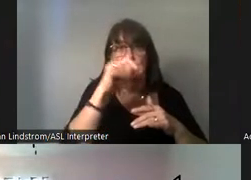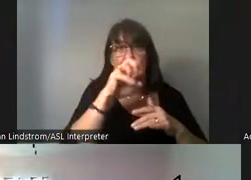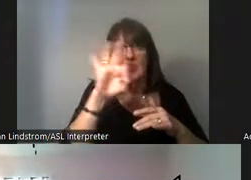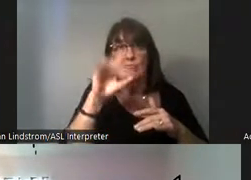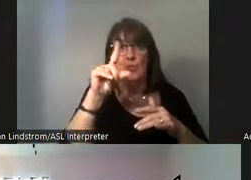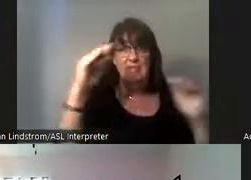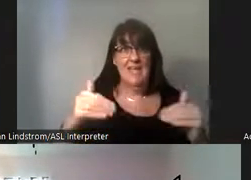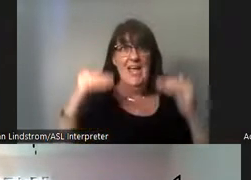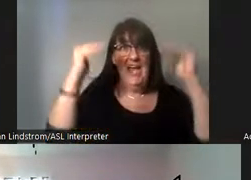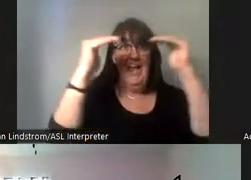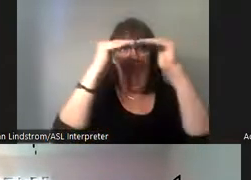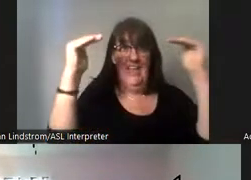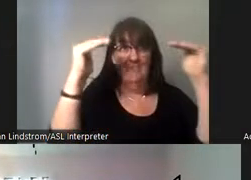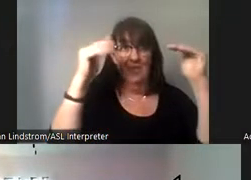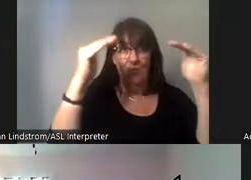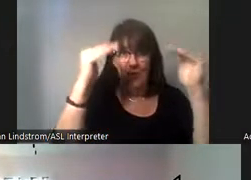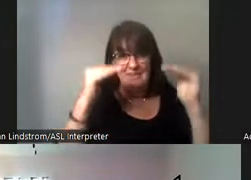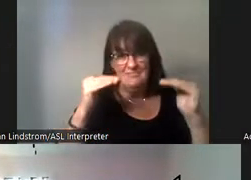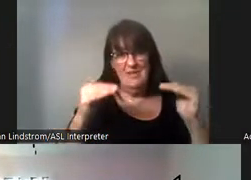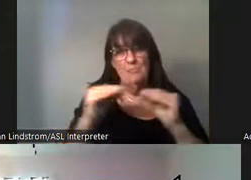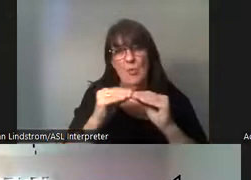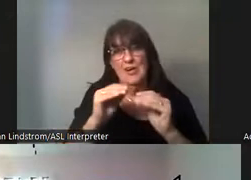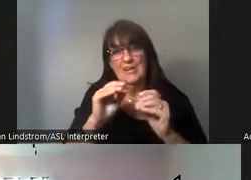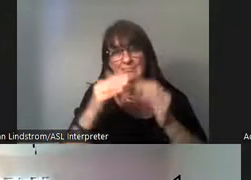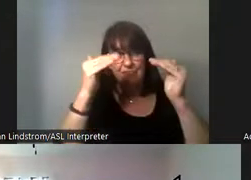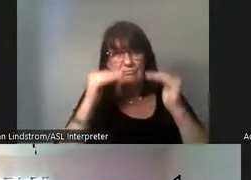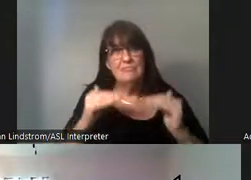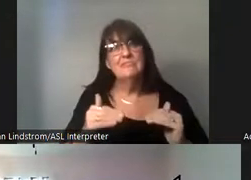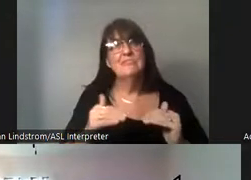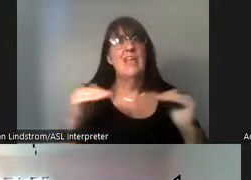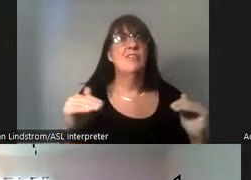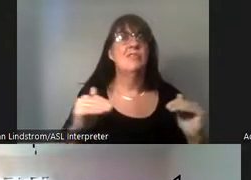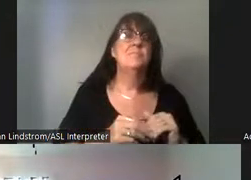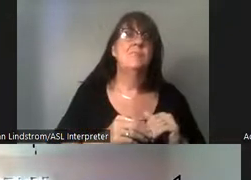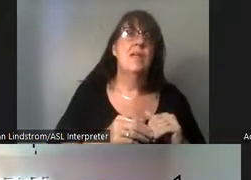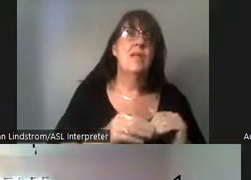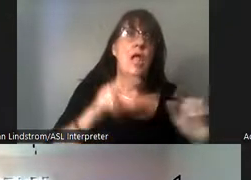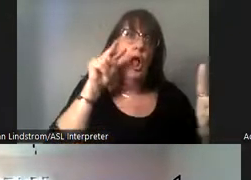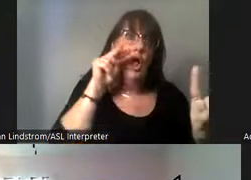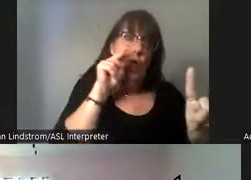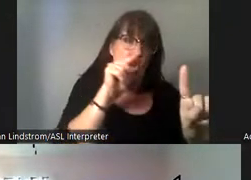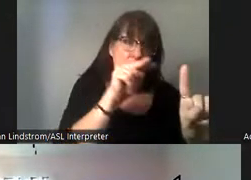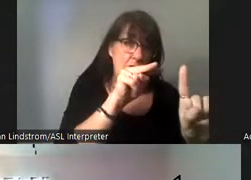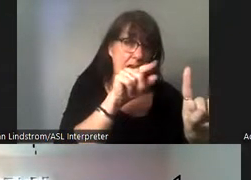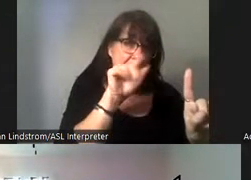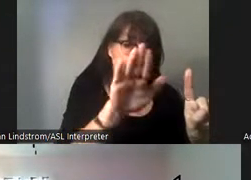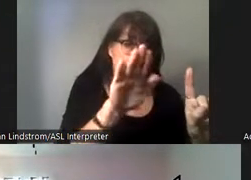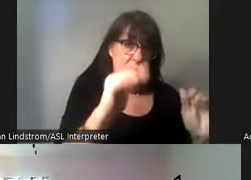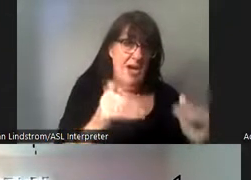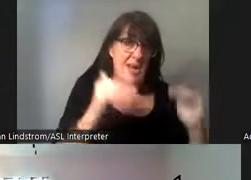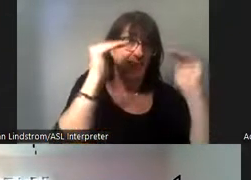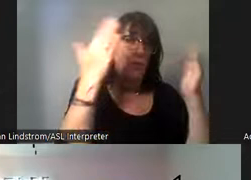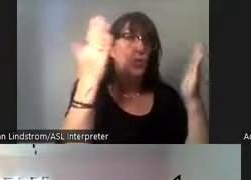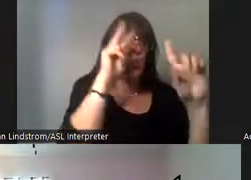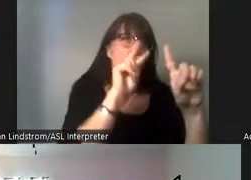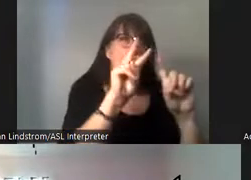high level, and then one is a bit more specific. So looking ahead from your vantage point, what do you see as